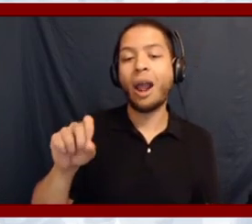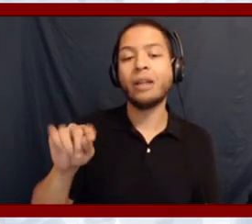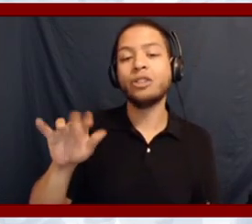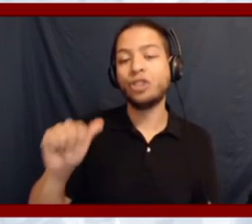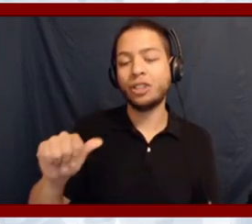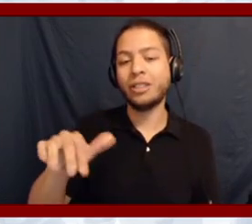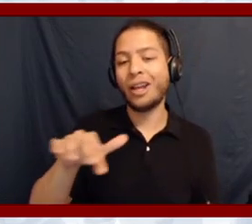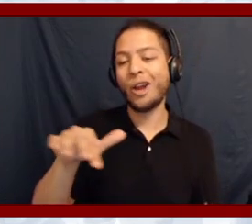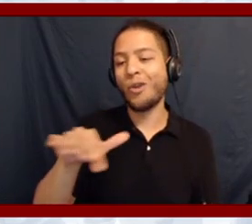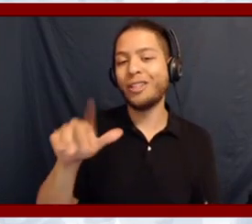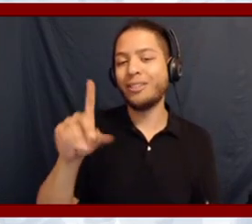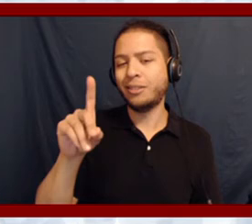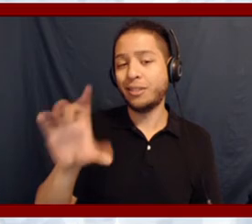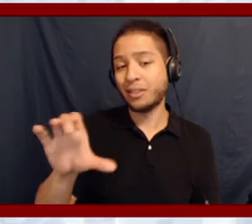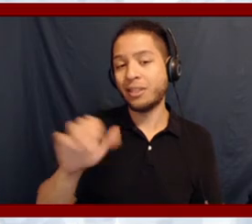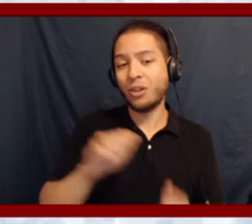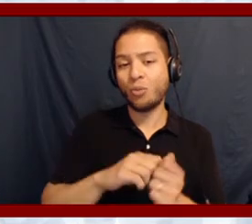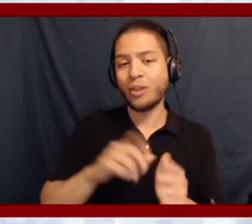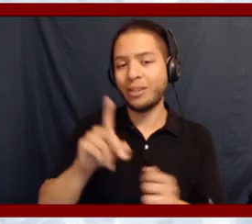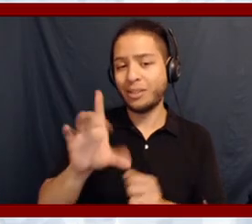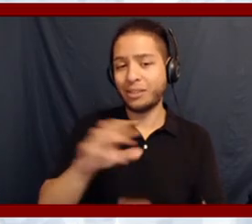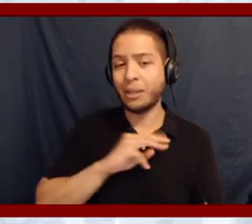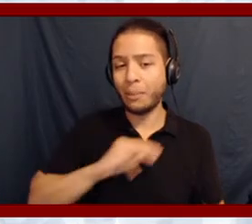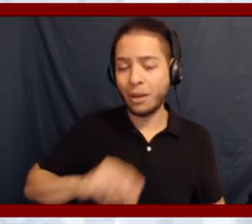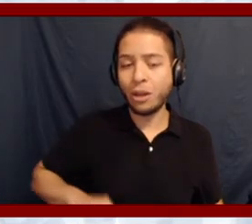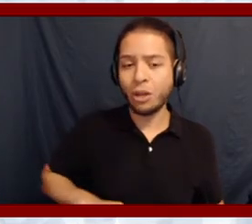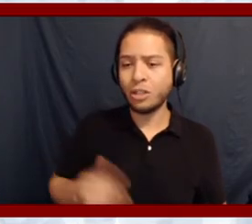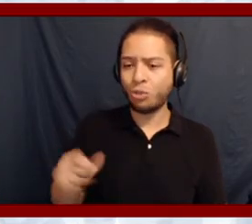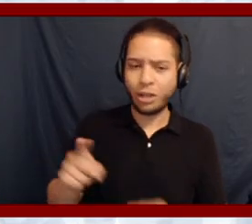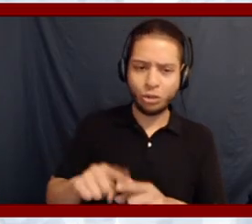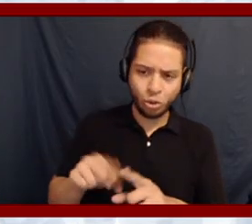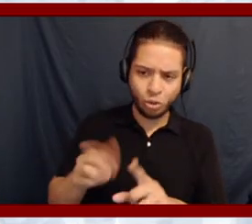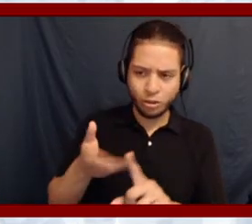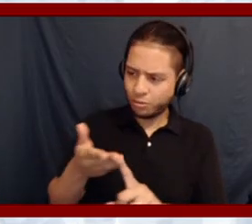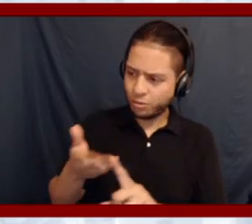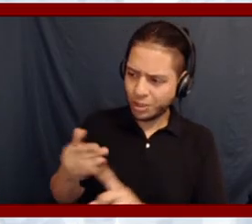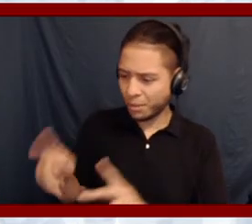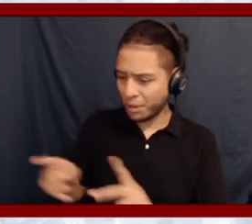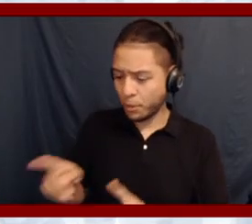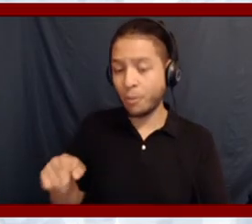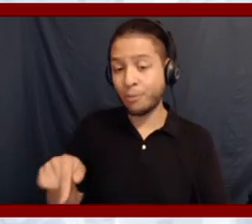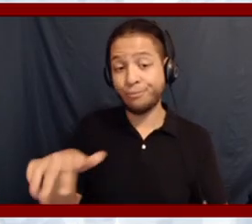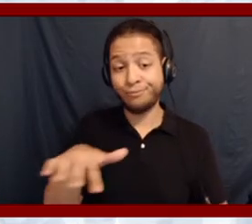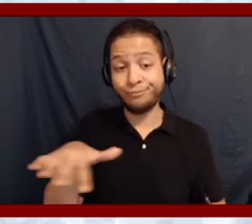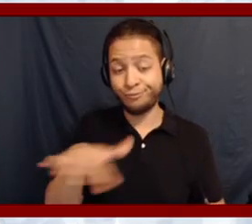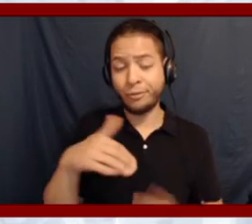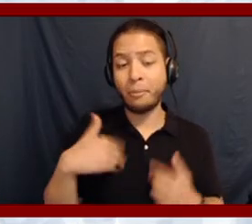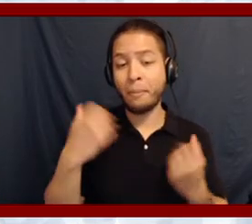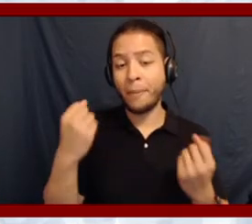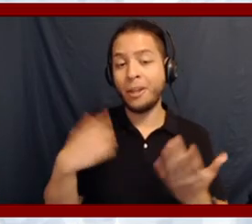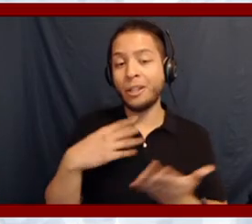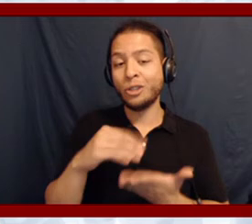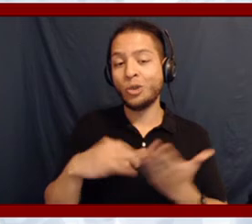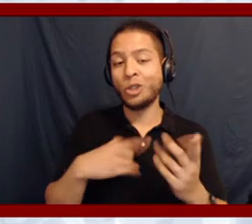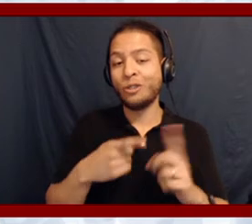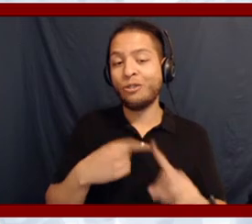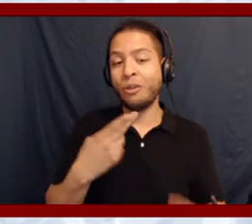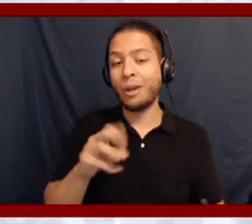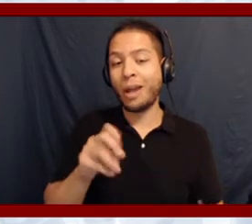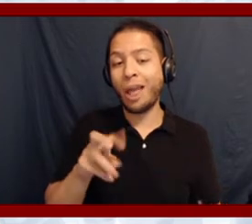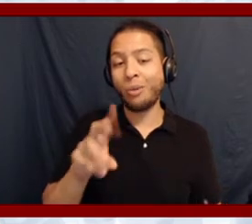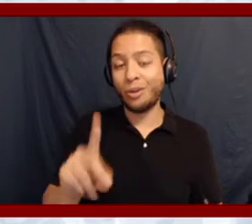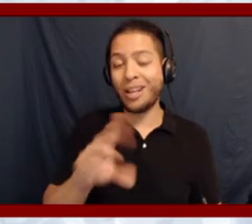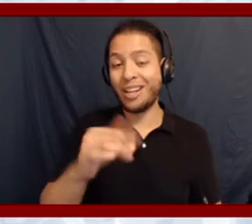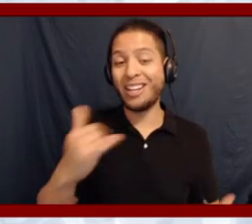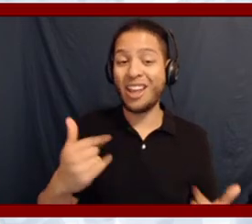to try and get people convinced. But there were a bunch of students from Howard. And I could tell you, if I were a young